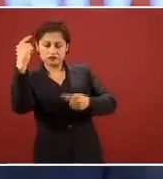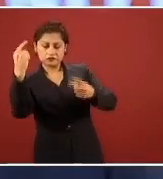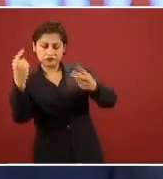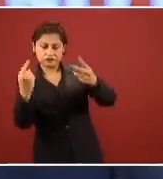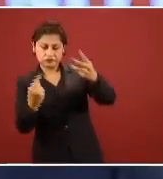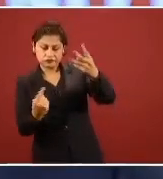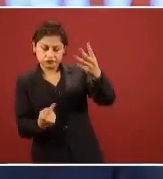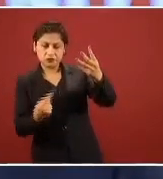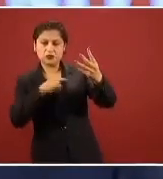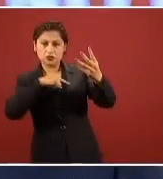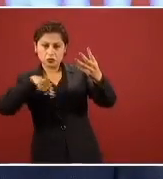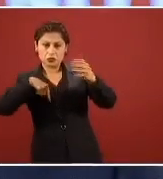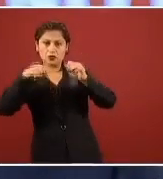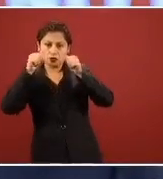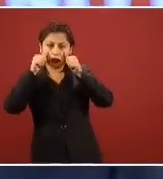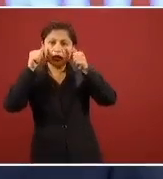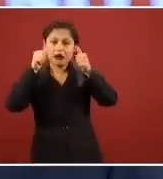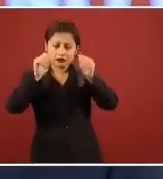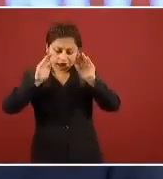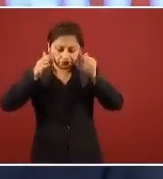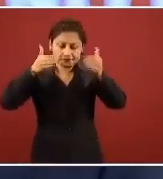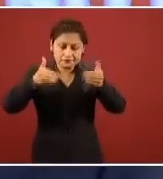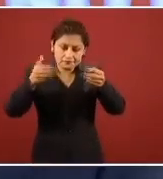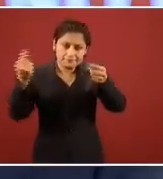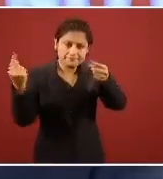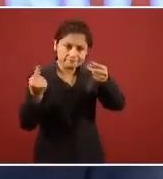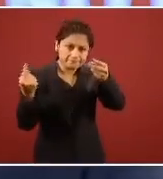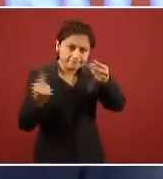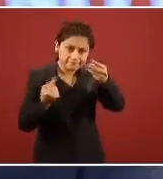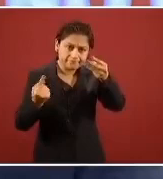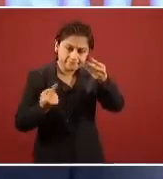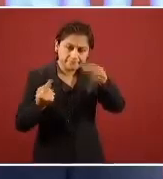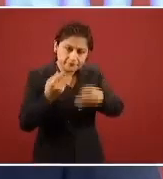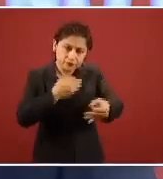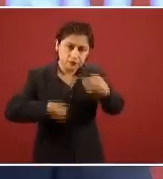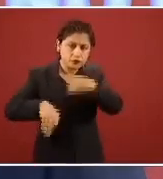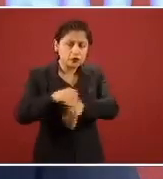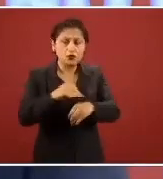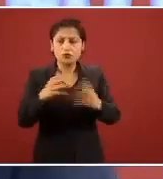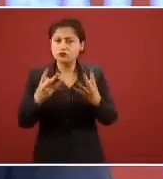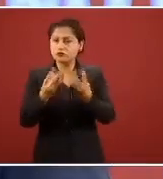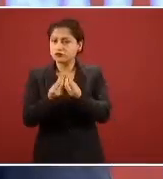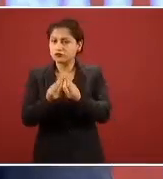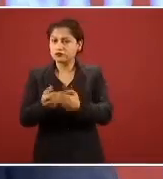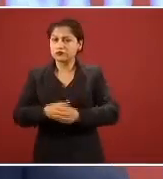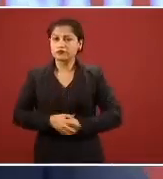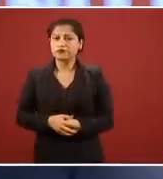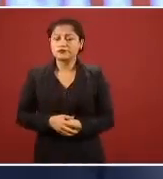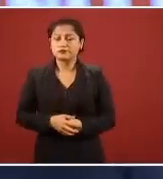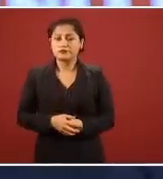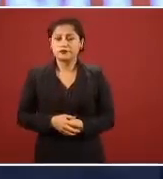enfrentando. We are confronting them. Todos. Every one of them.